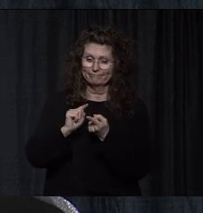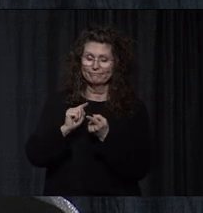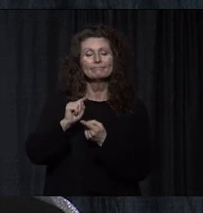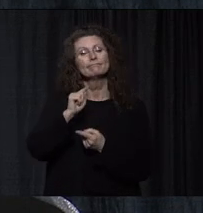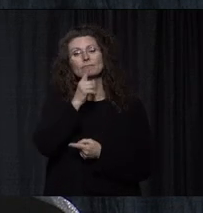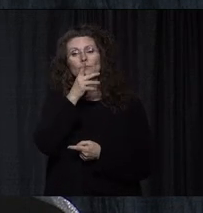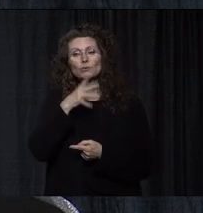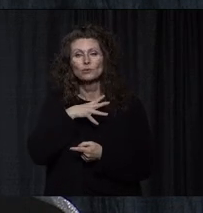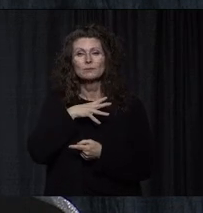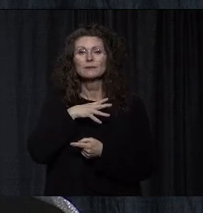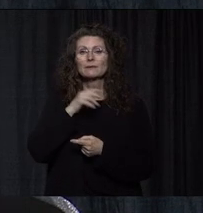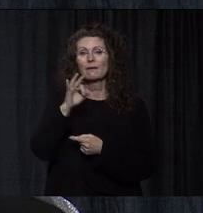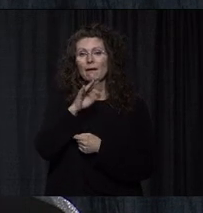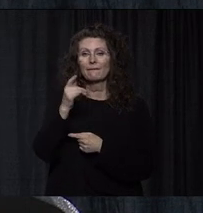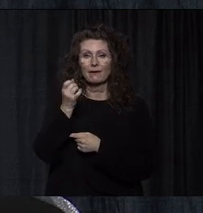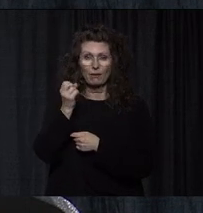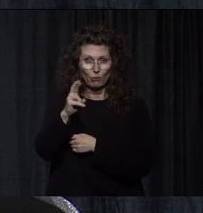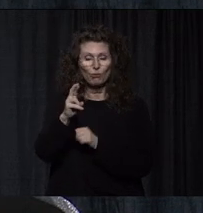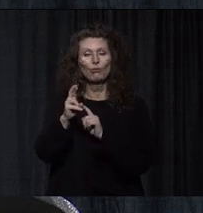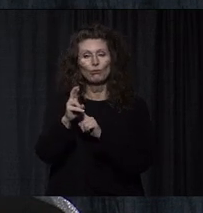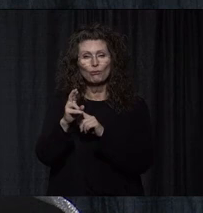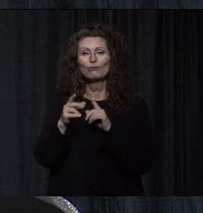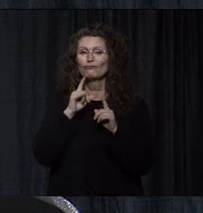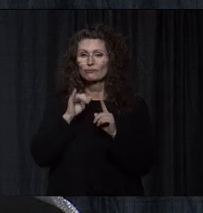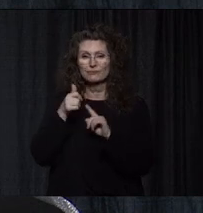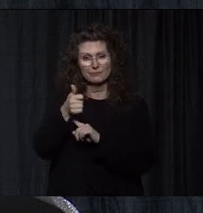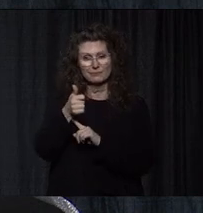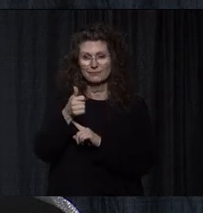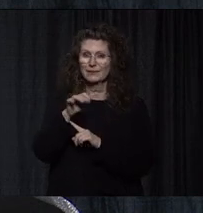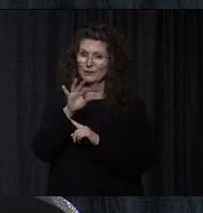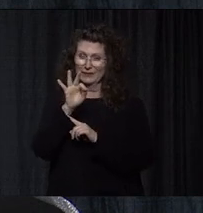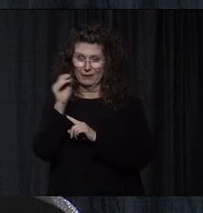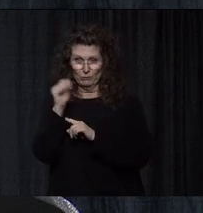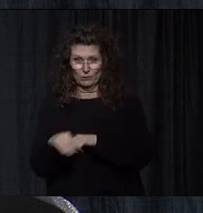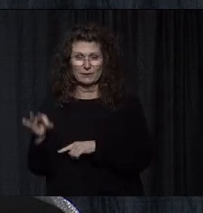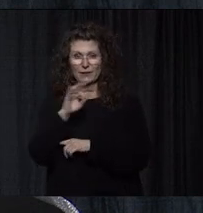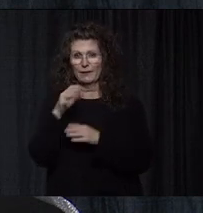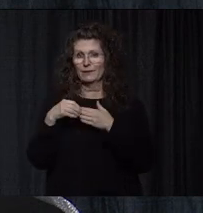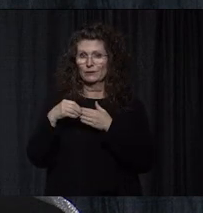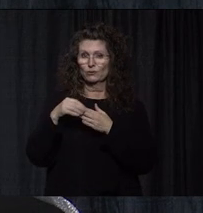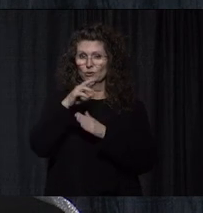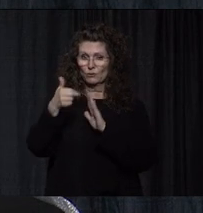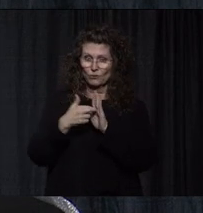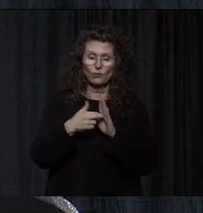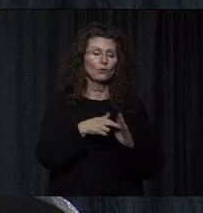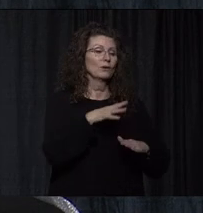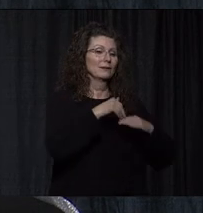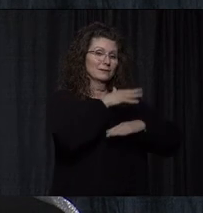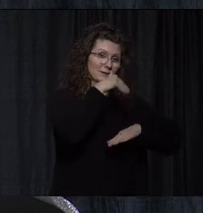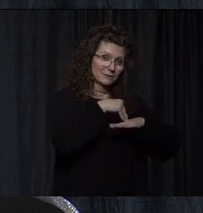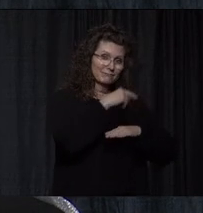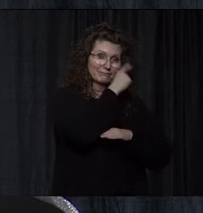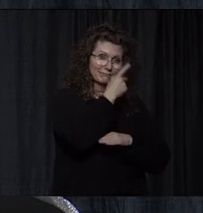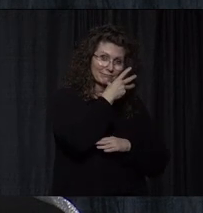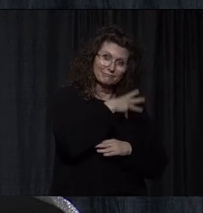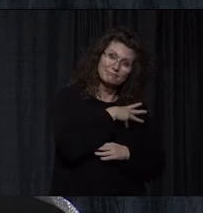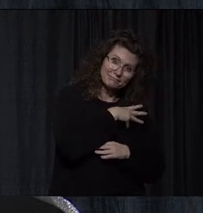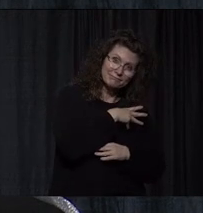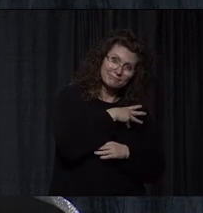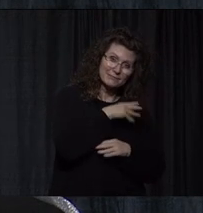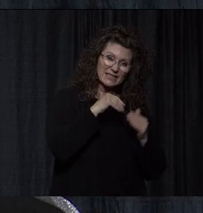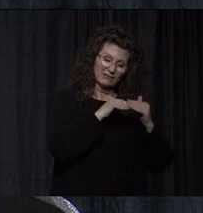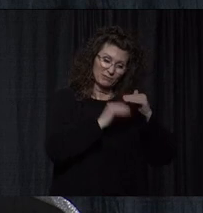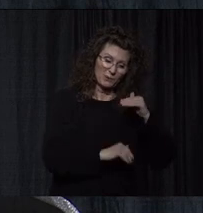holds 94% of the women held leadership roles, while Indigenous and Black women remain